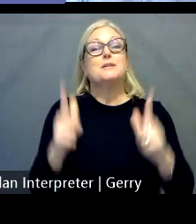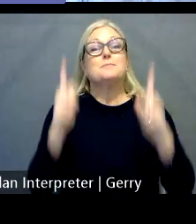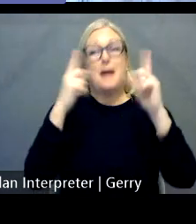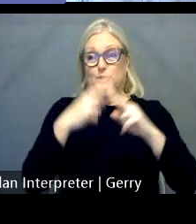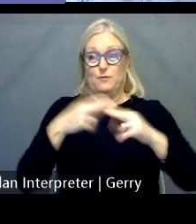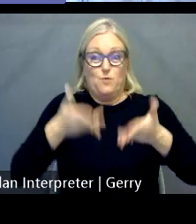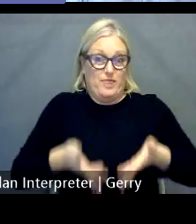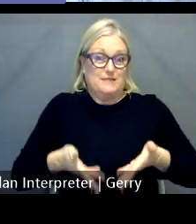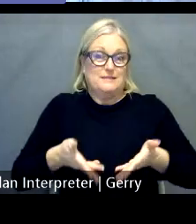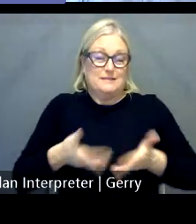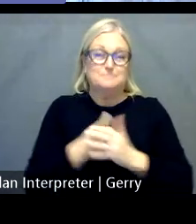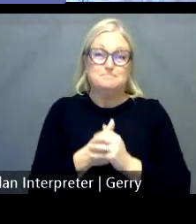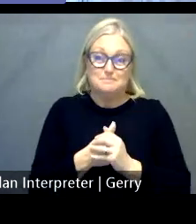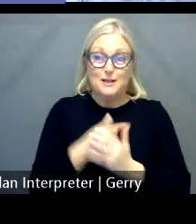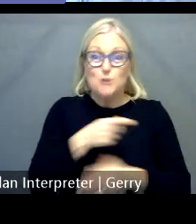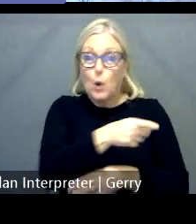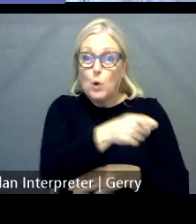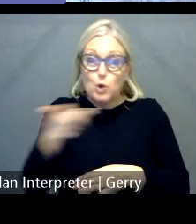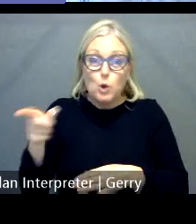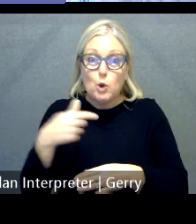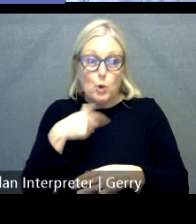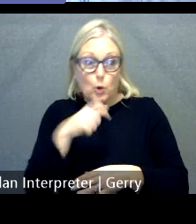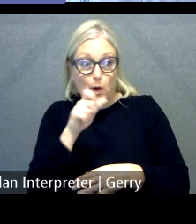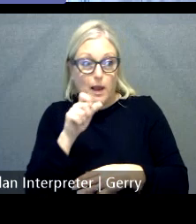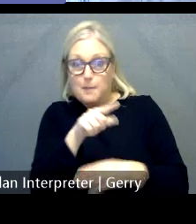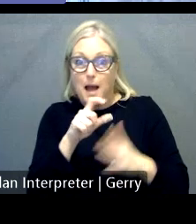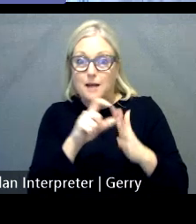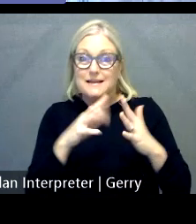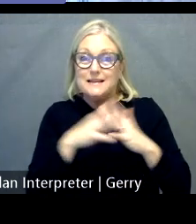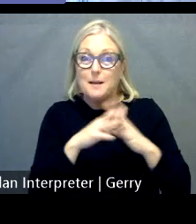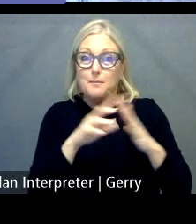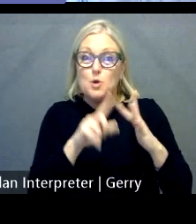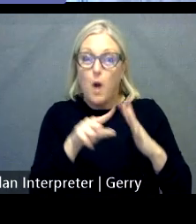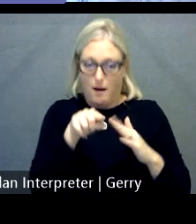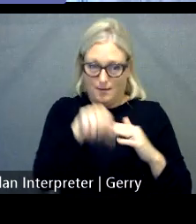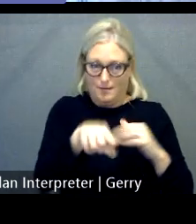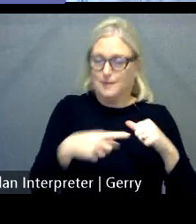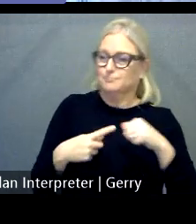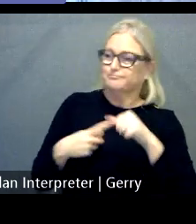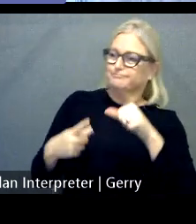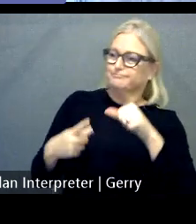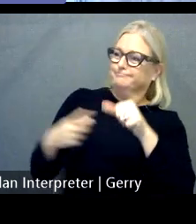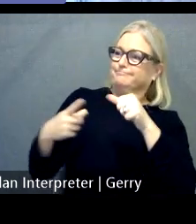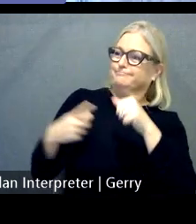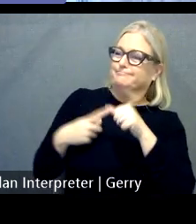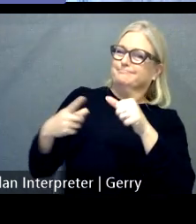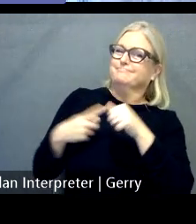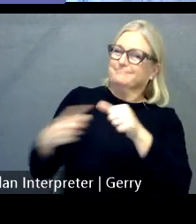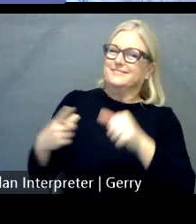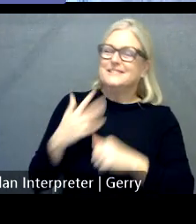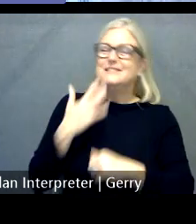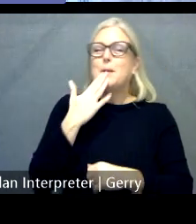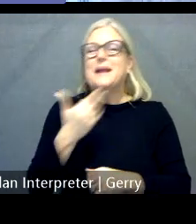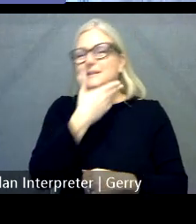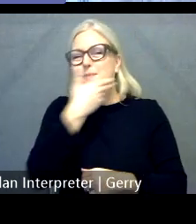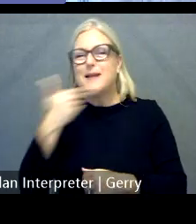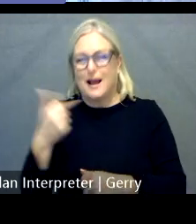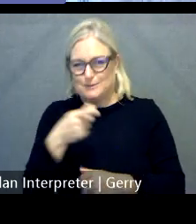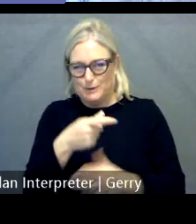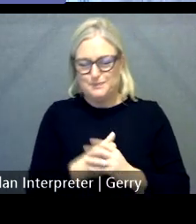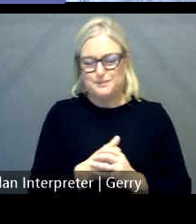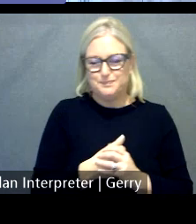send emails to the email address, it will be Gozde who will be responding. So be kind. She's also